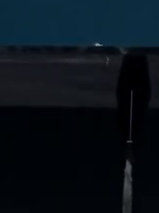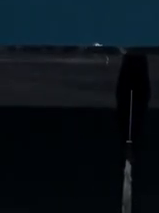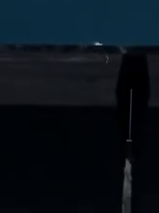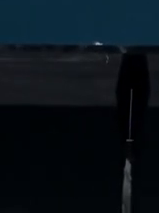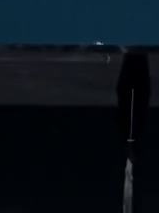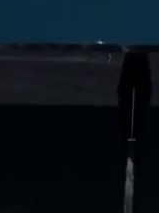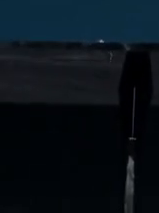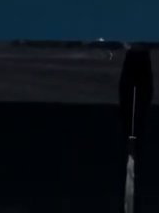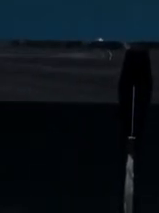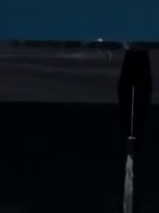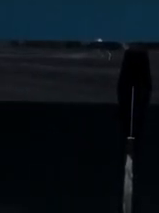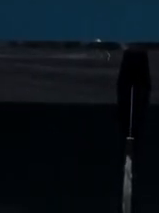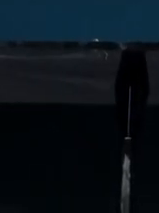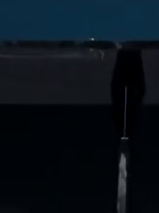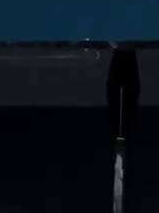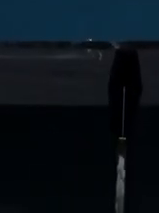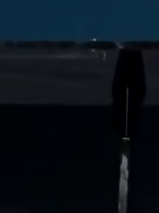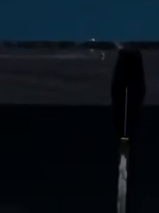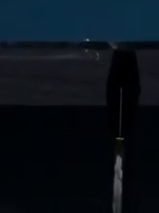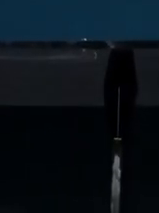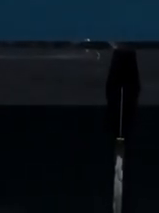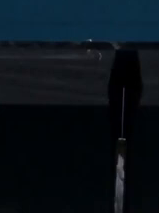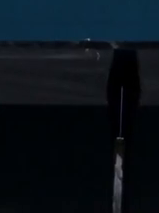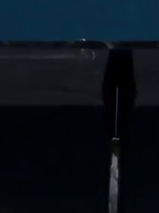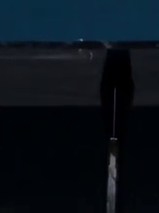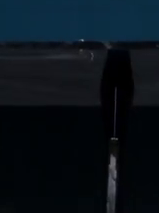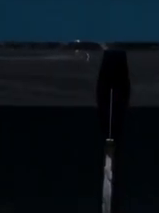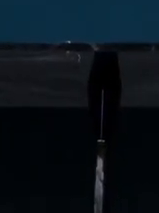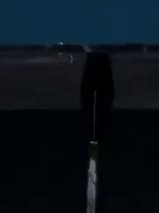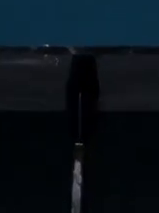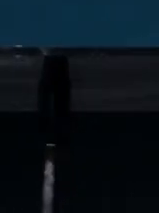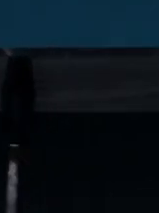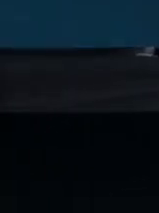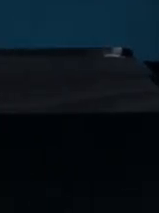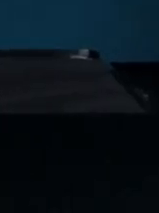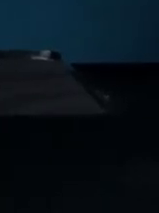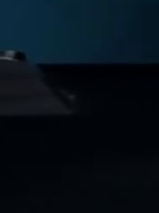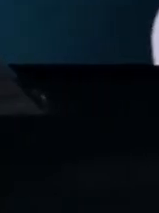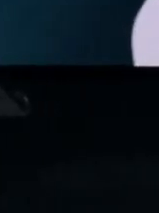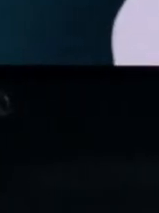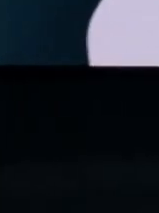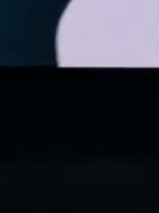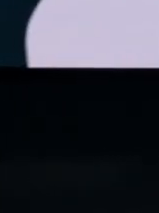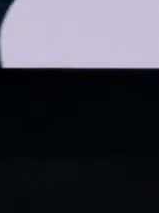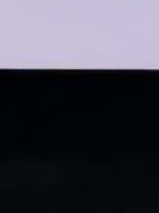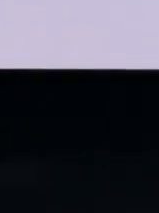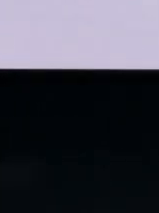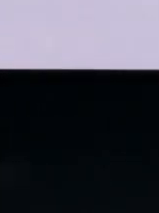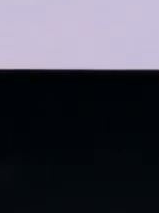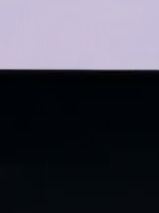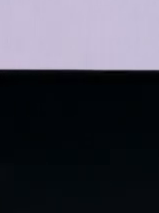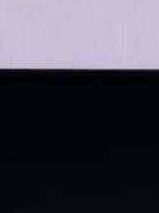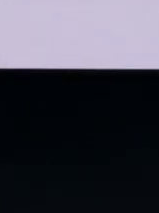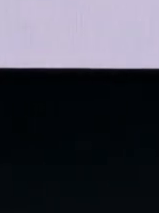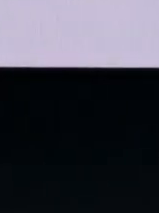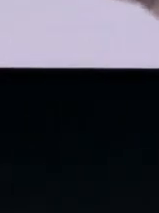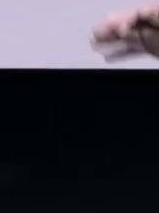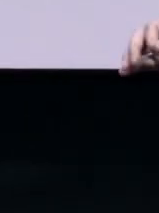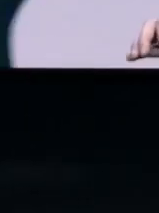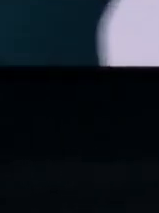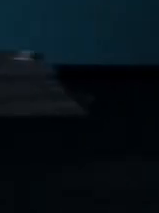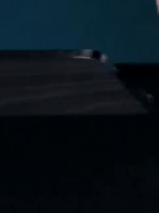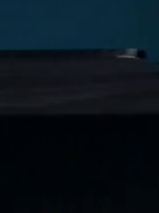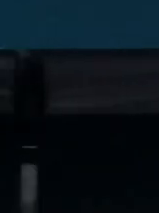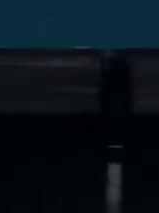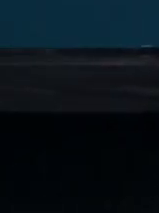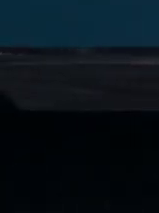it's Marathon Sunday. 53 minutes sounds about right for Marathon Sunday. So I didn't touch a thing. You'll be glad to know that. Didn't touch a